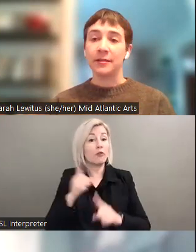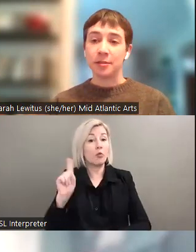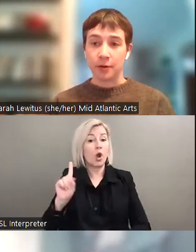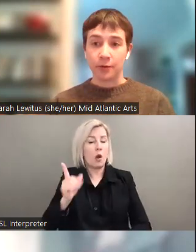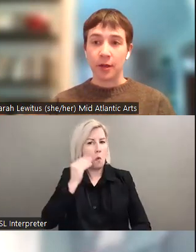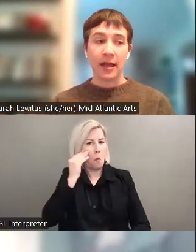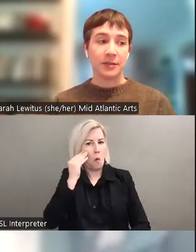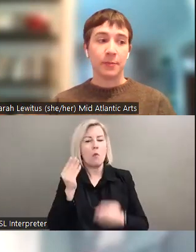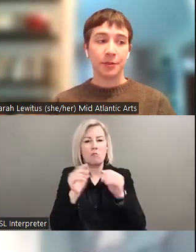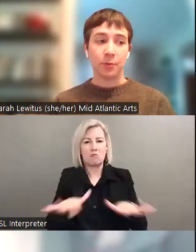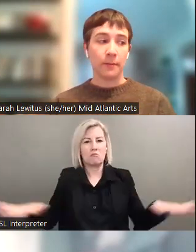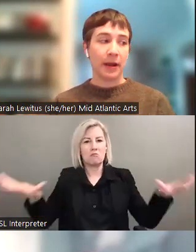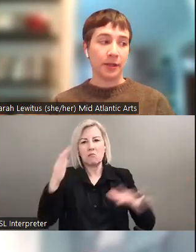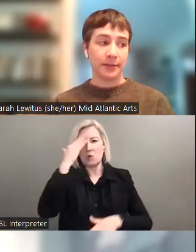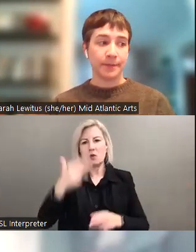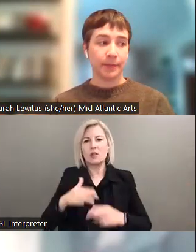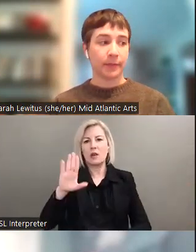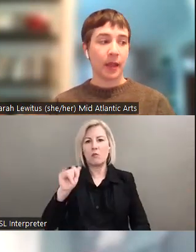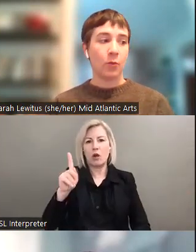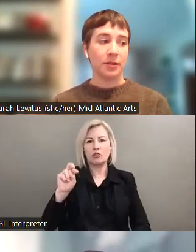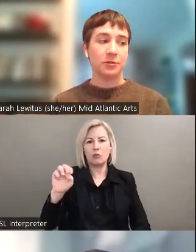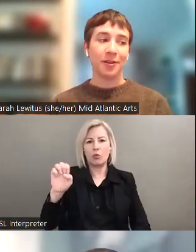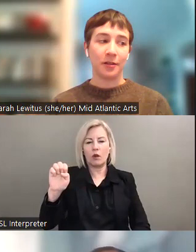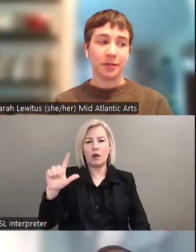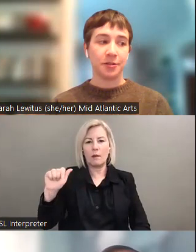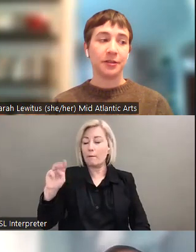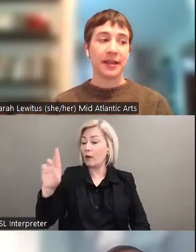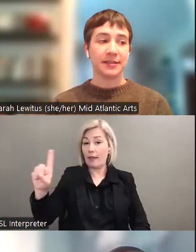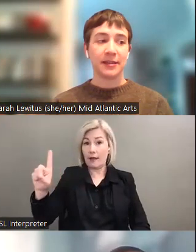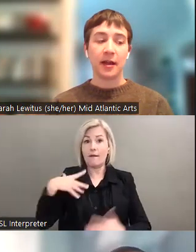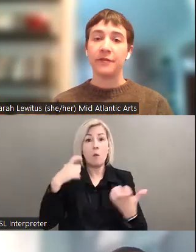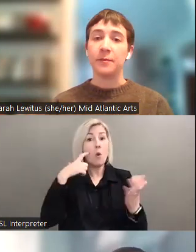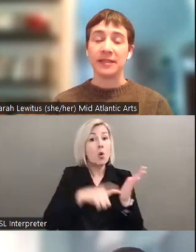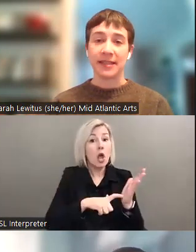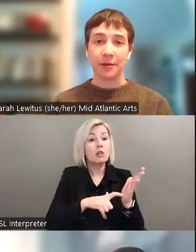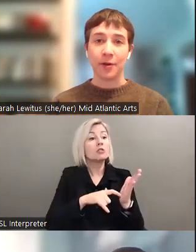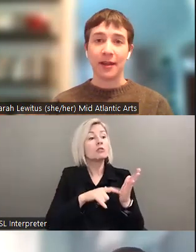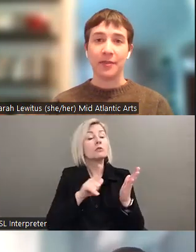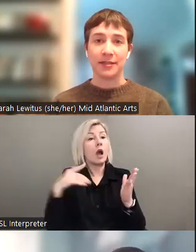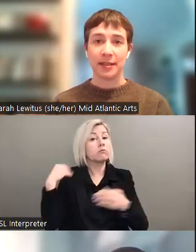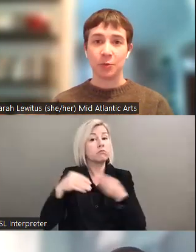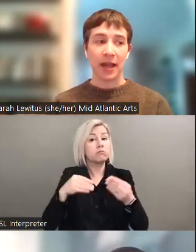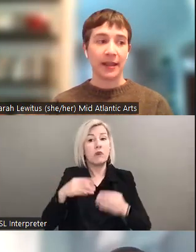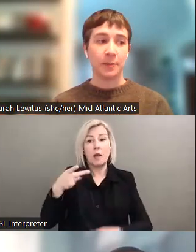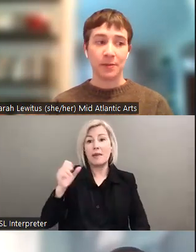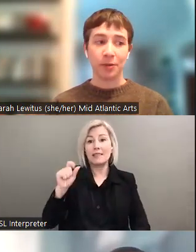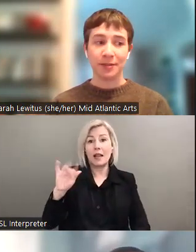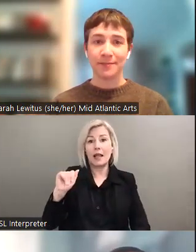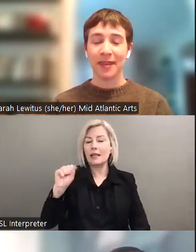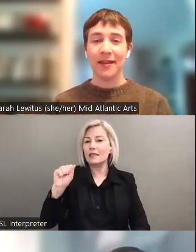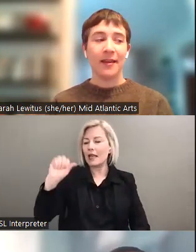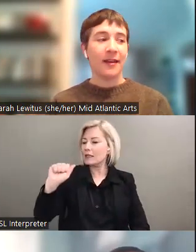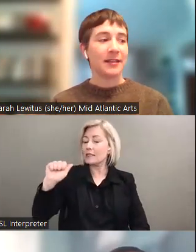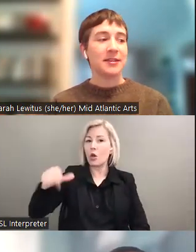on lands known as Baltimore, Maryland. I want to acknowledge the legacy of the Piscataway and the Susquehannock